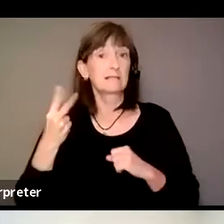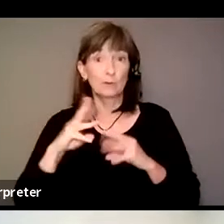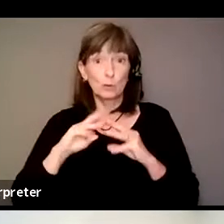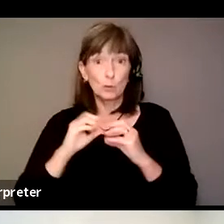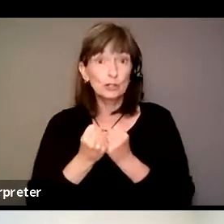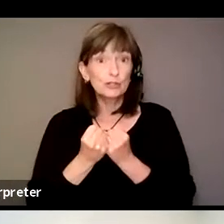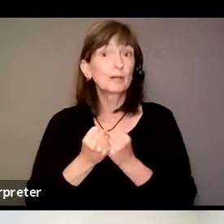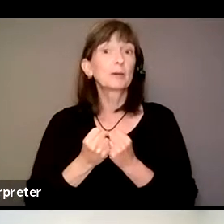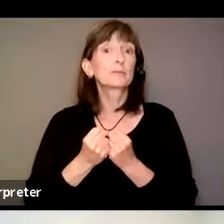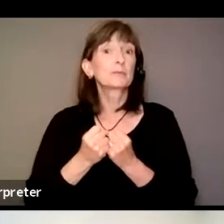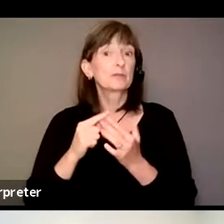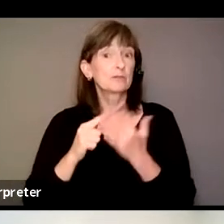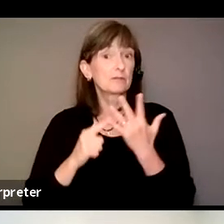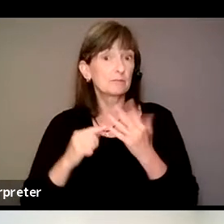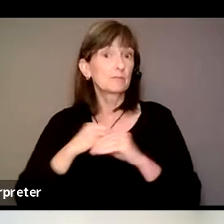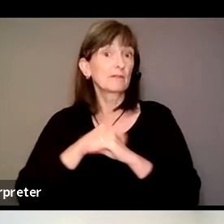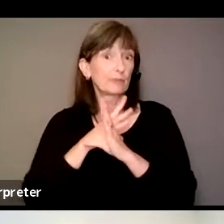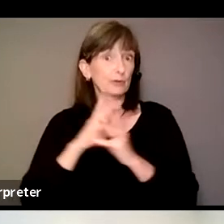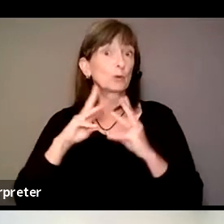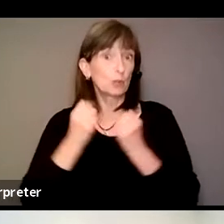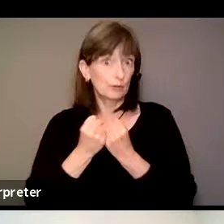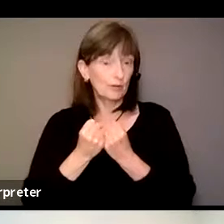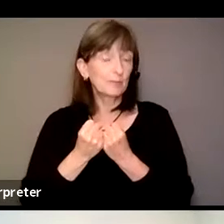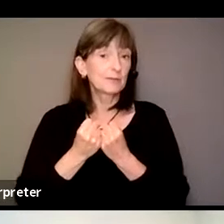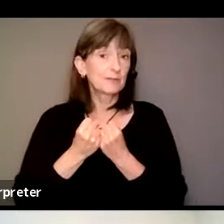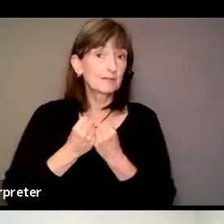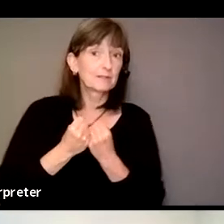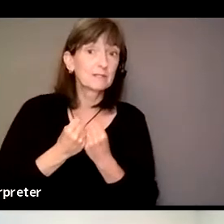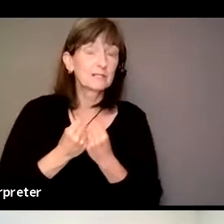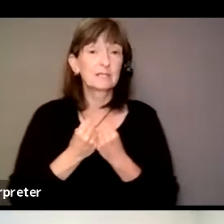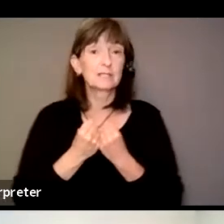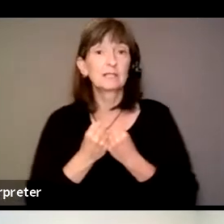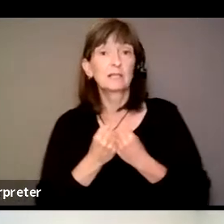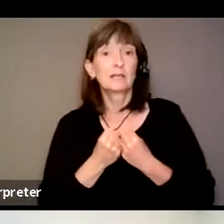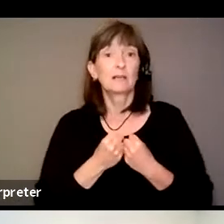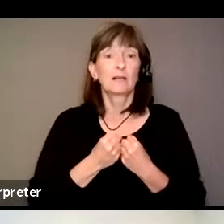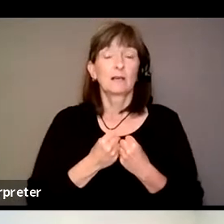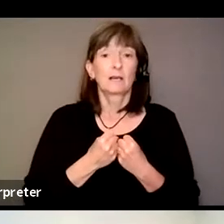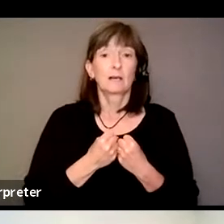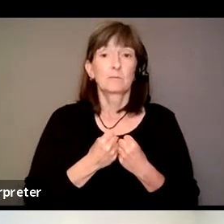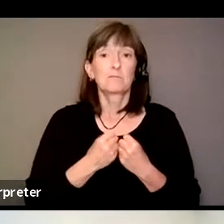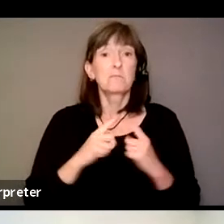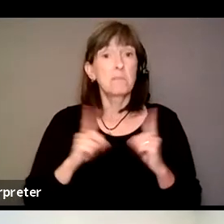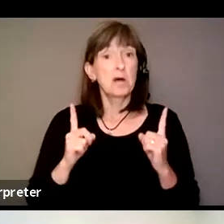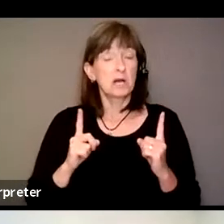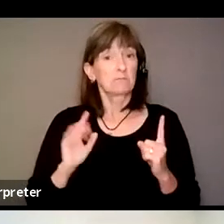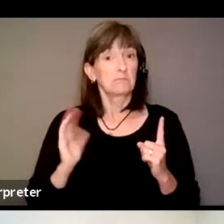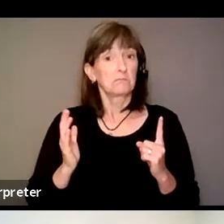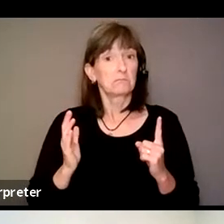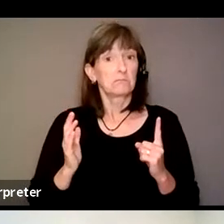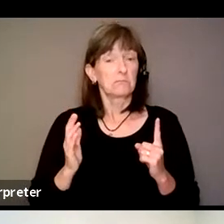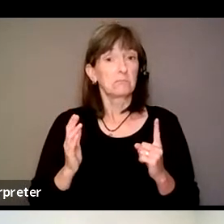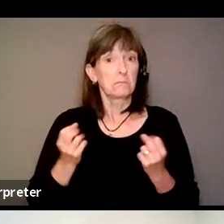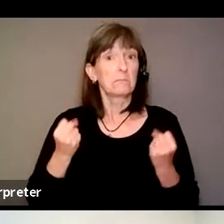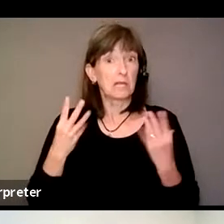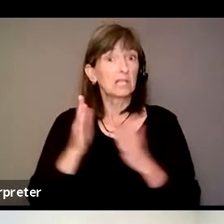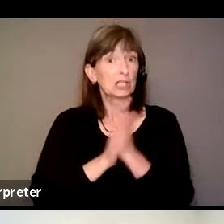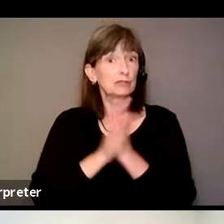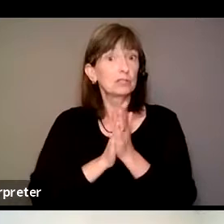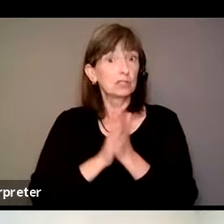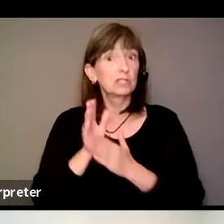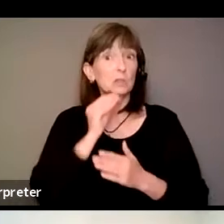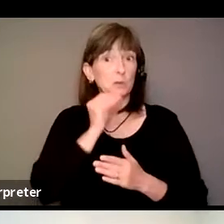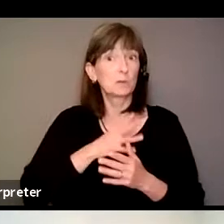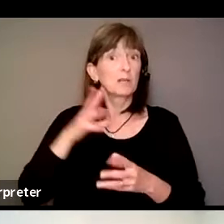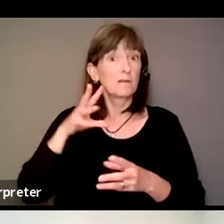if you will. We were virtual. They were virtual, of course, due to the pandemic. But I must say the uptake was really good,